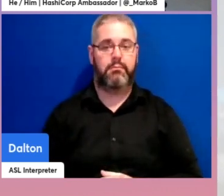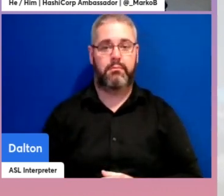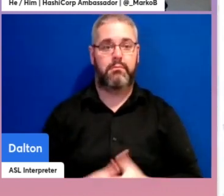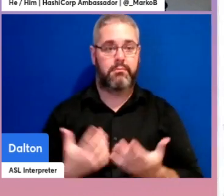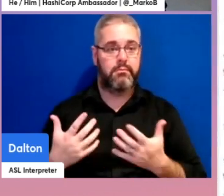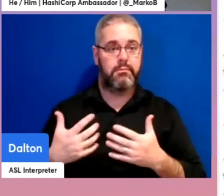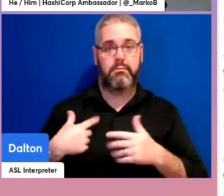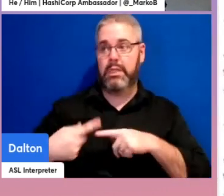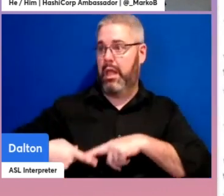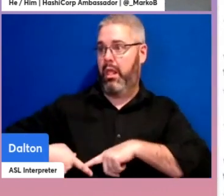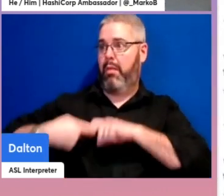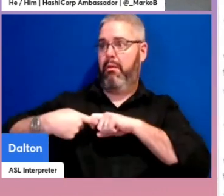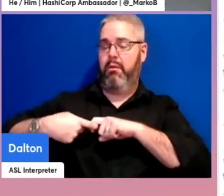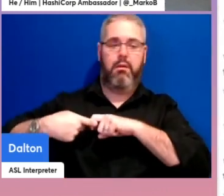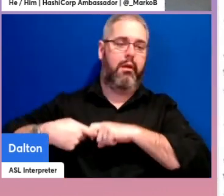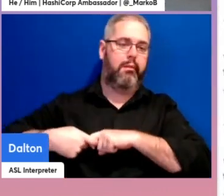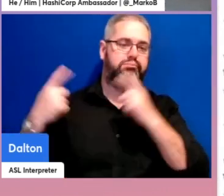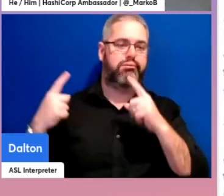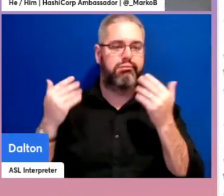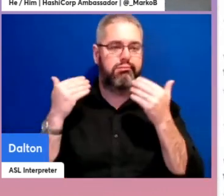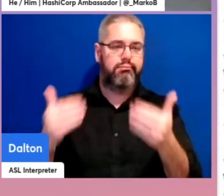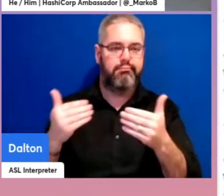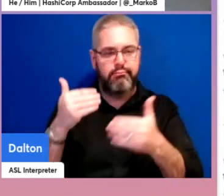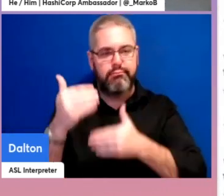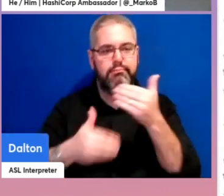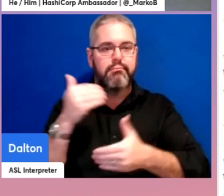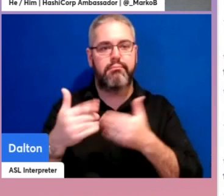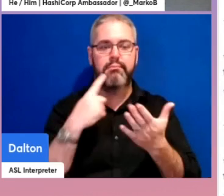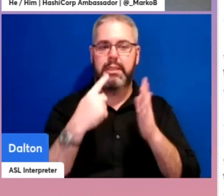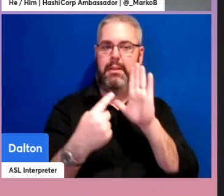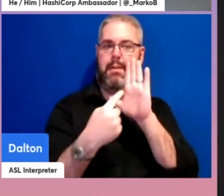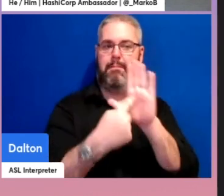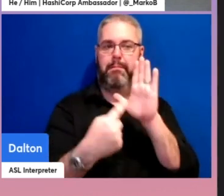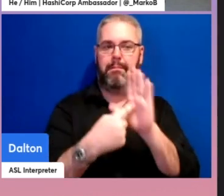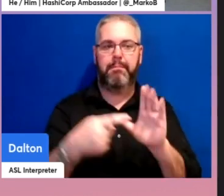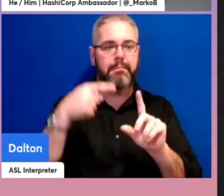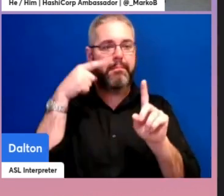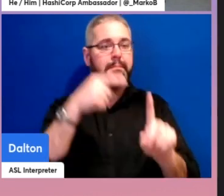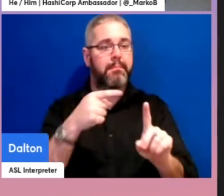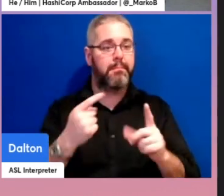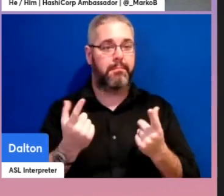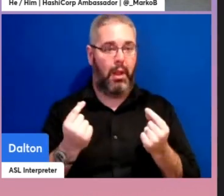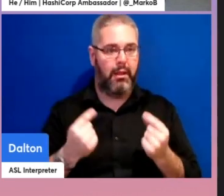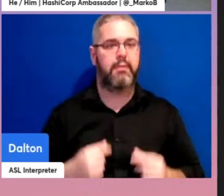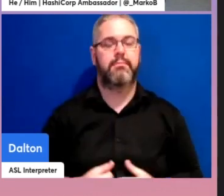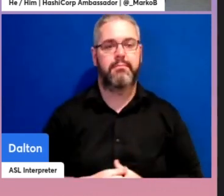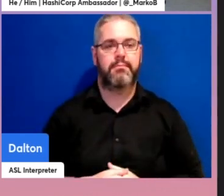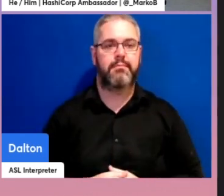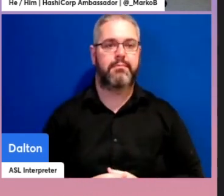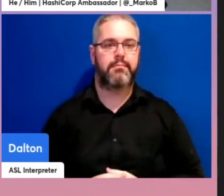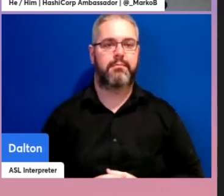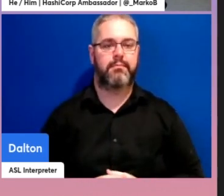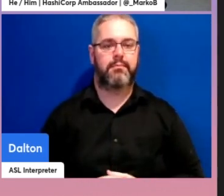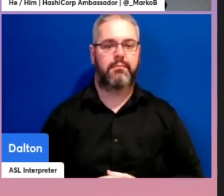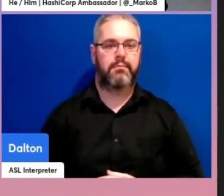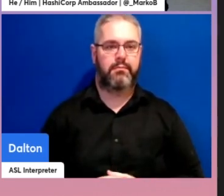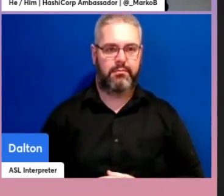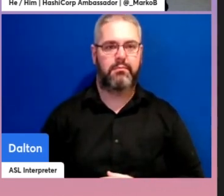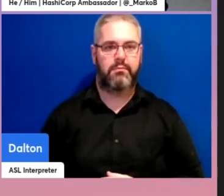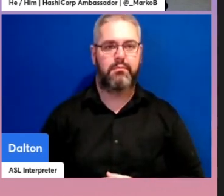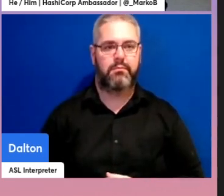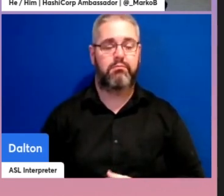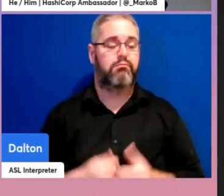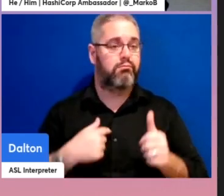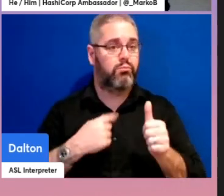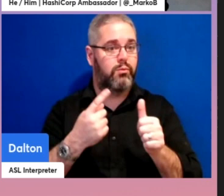ado, let's jump into the terminal. I'm just gonna quickly jump here. What I'm gonna do